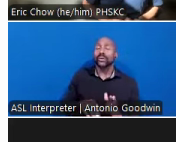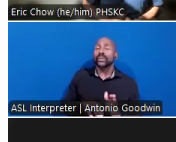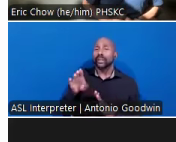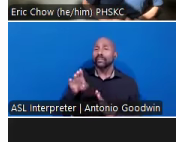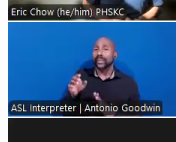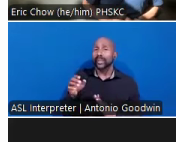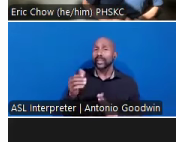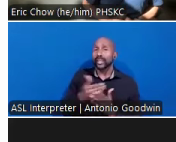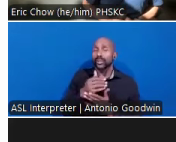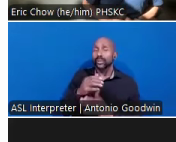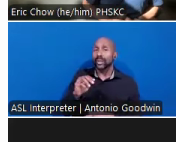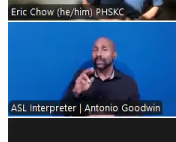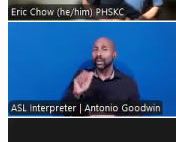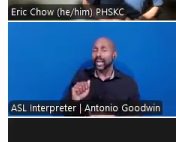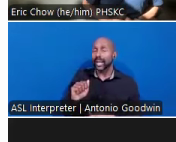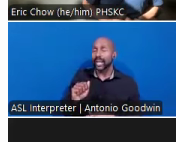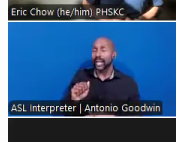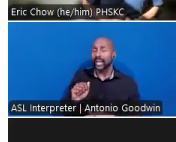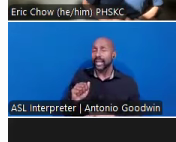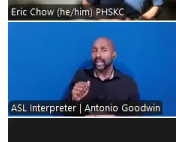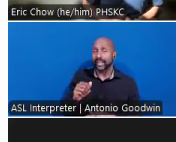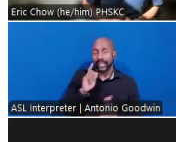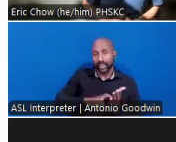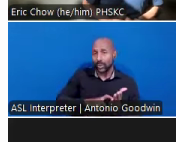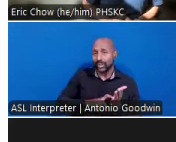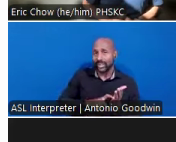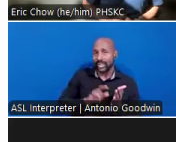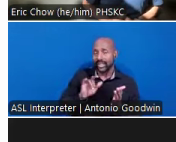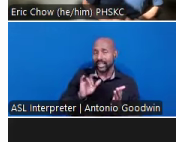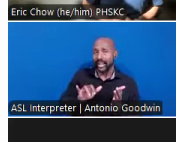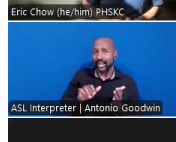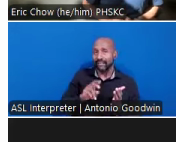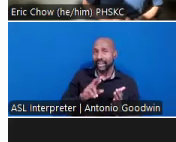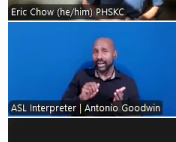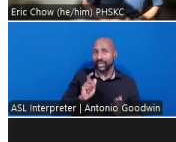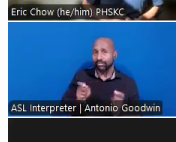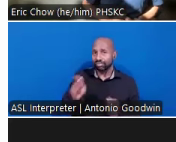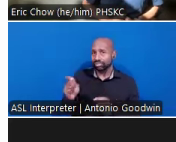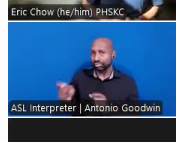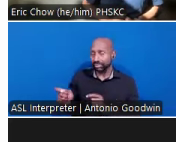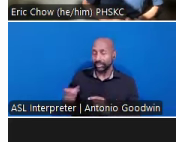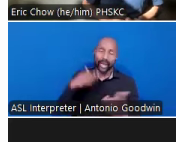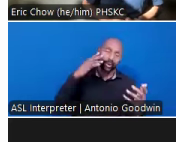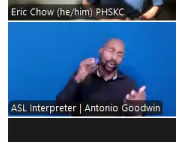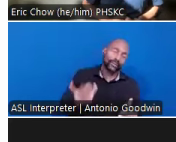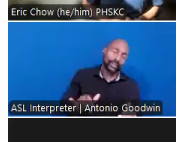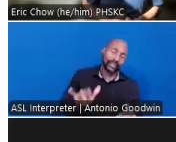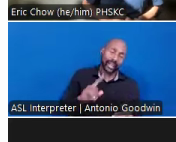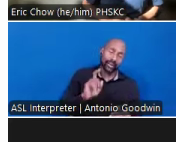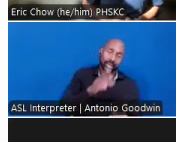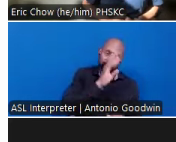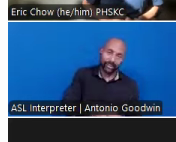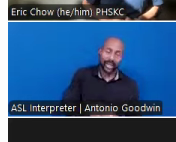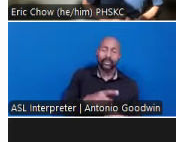mutating? So I don't know if that's a very direct question, but I feel like I've gotten it twice around the